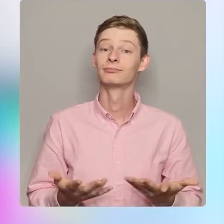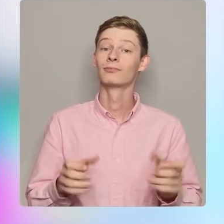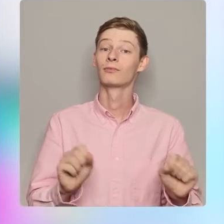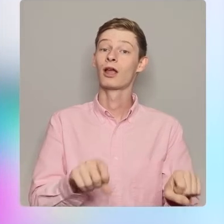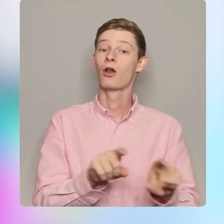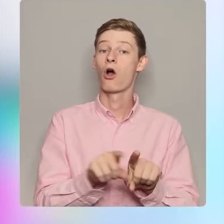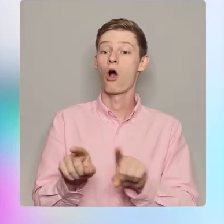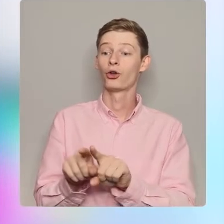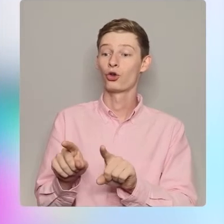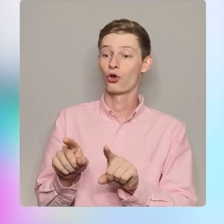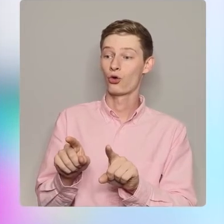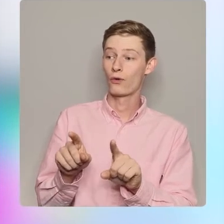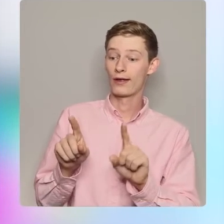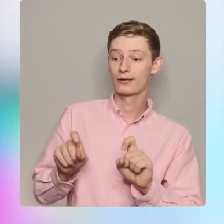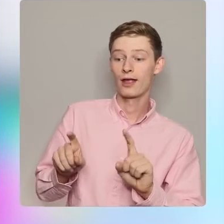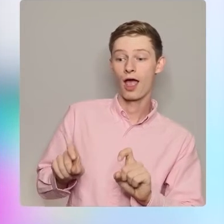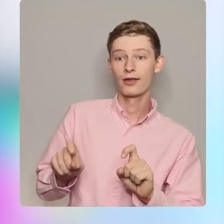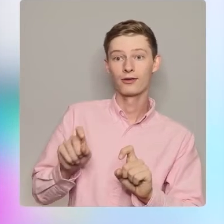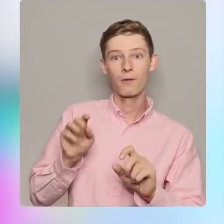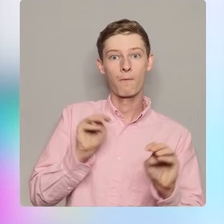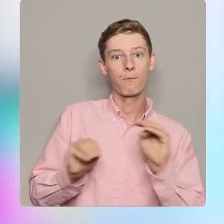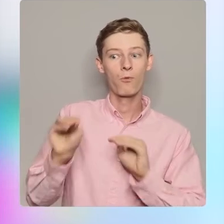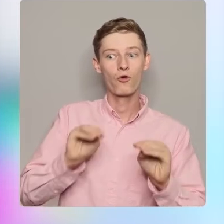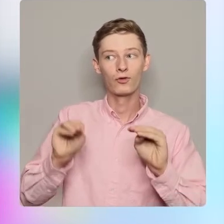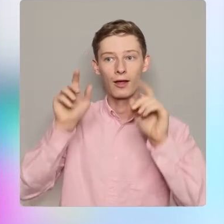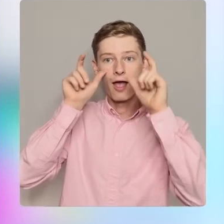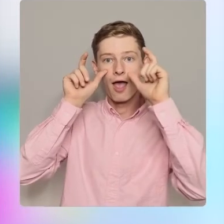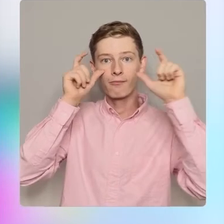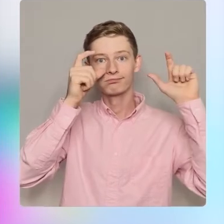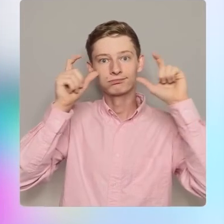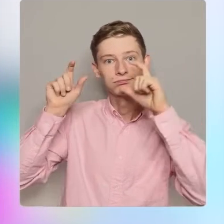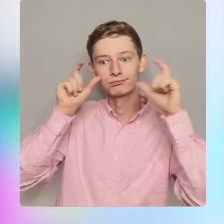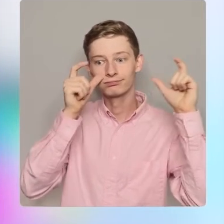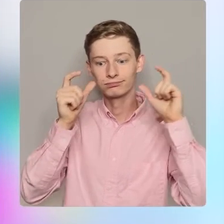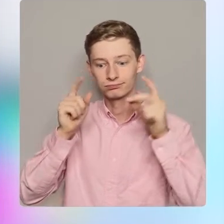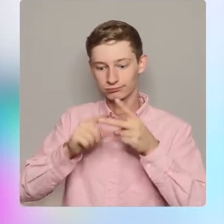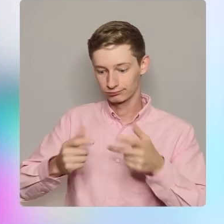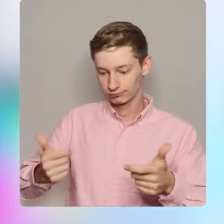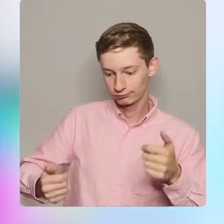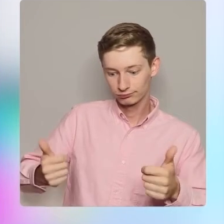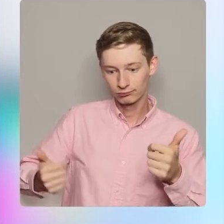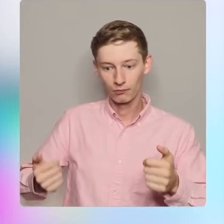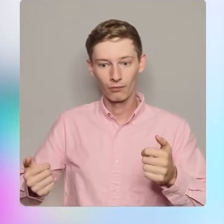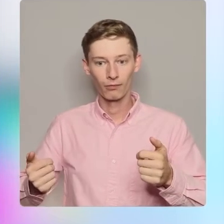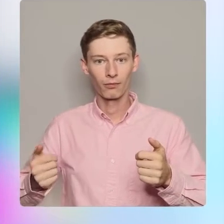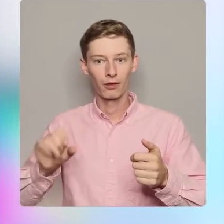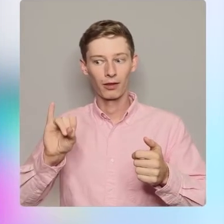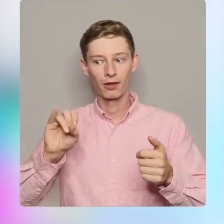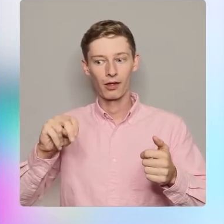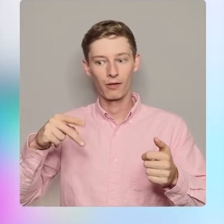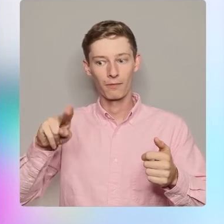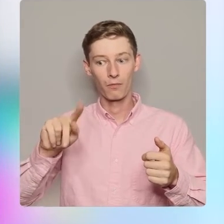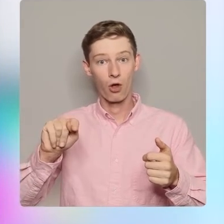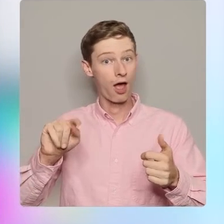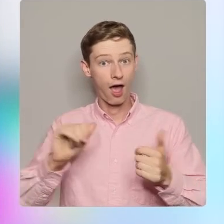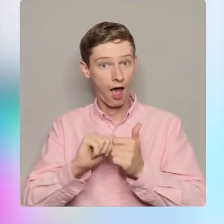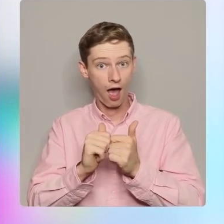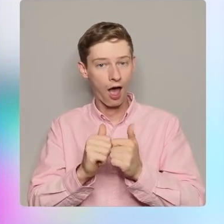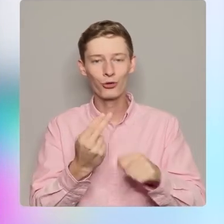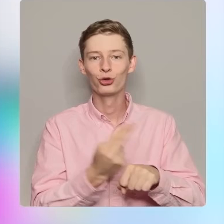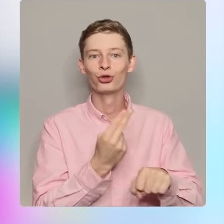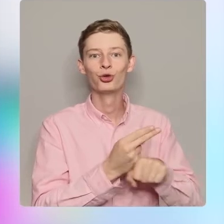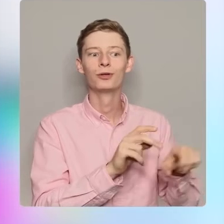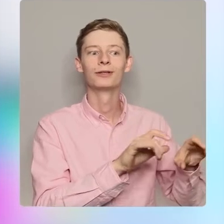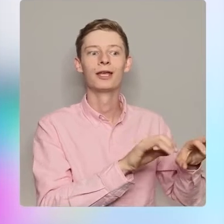Meta XR Simulator enables you to test your app on desktop, choosing between Meta Quest 2, Meta Quest